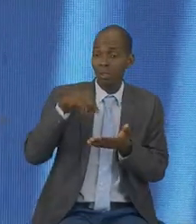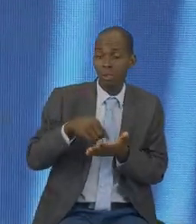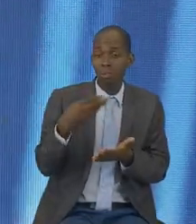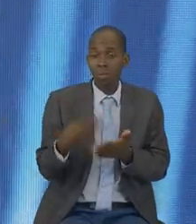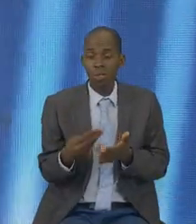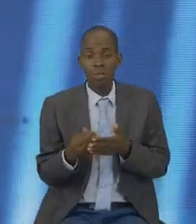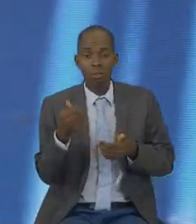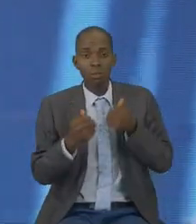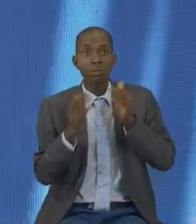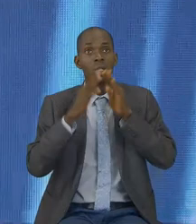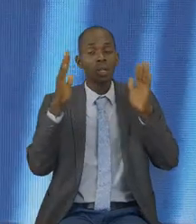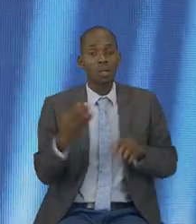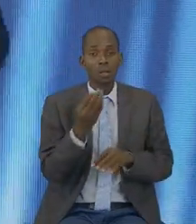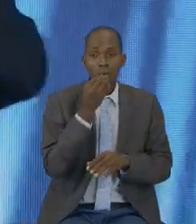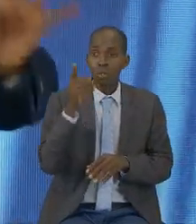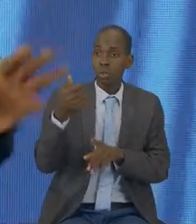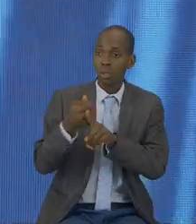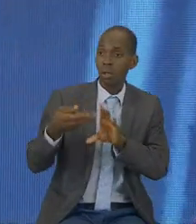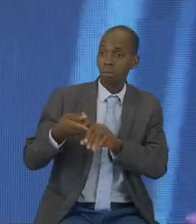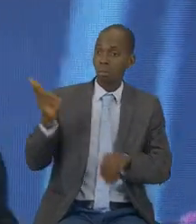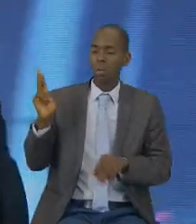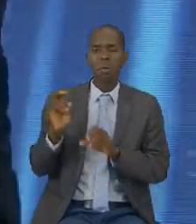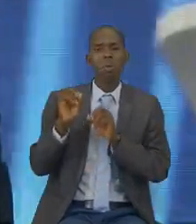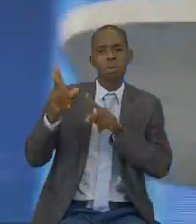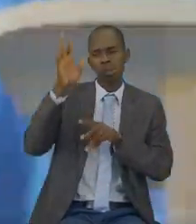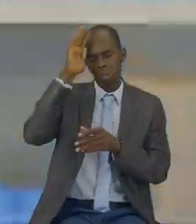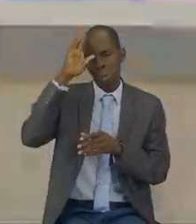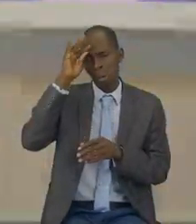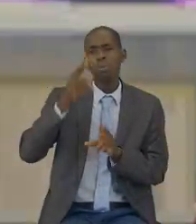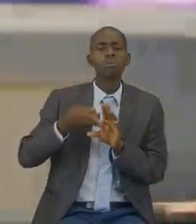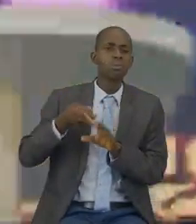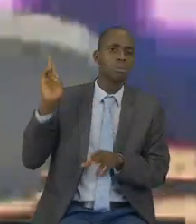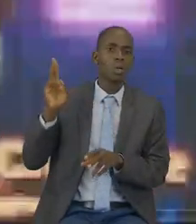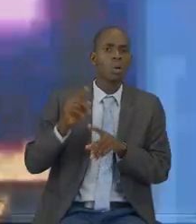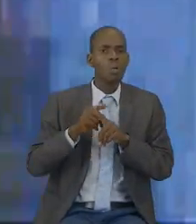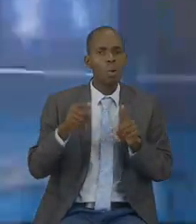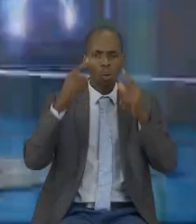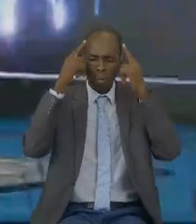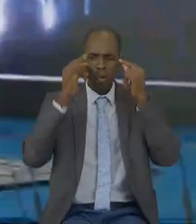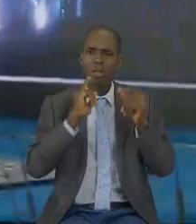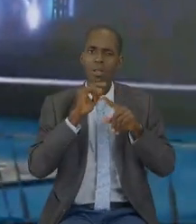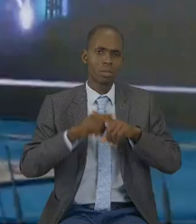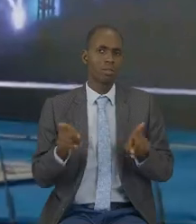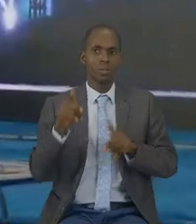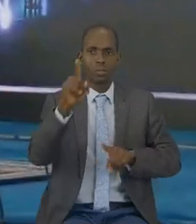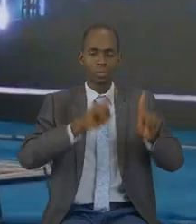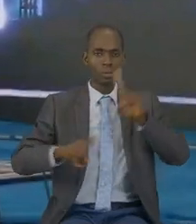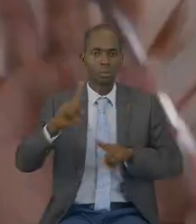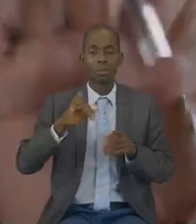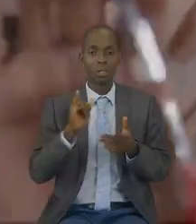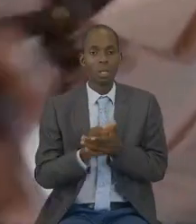and yourself, you pull away, they say they're all right. Moses said, I'm not all right. Can somebody say, I'm not all